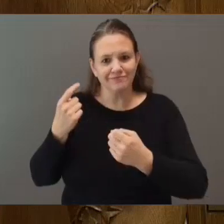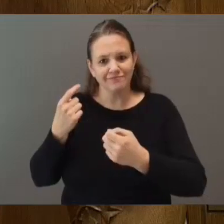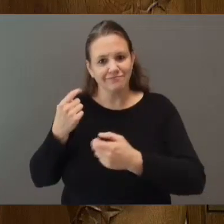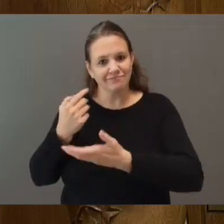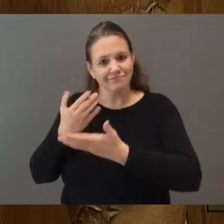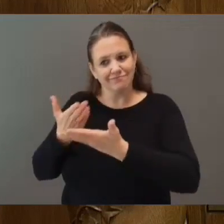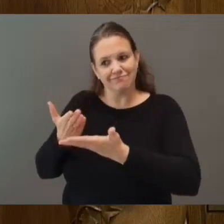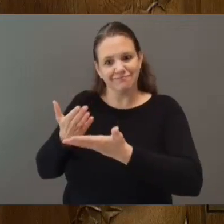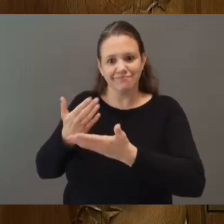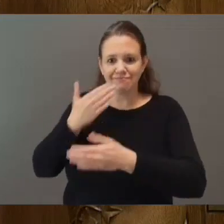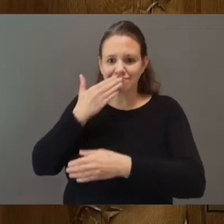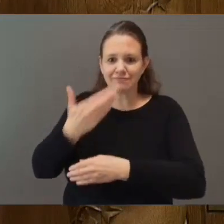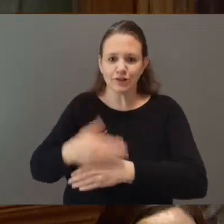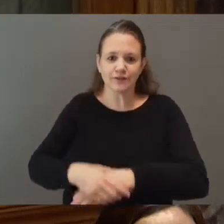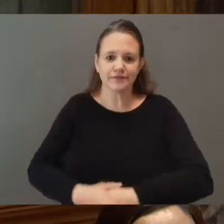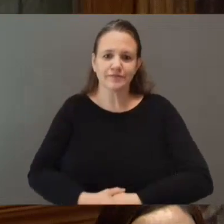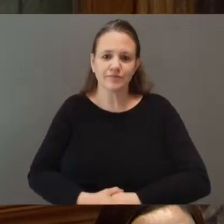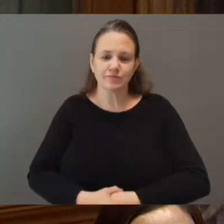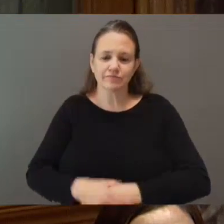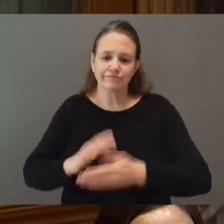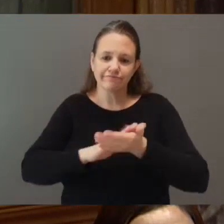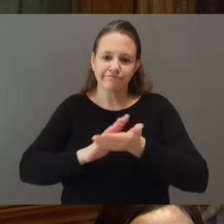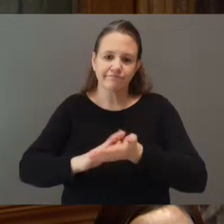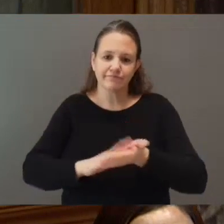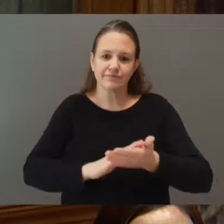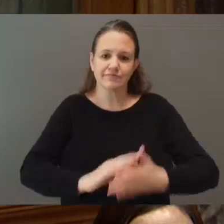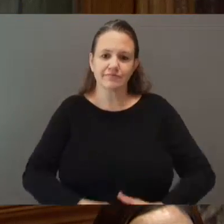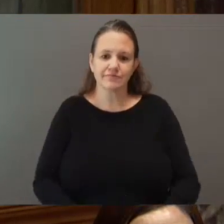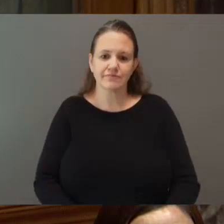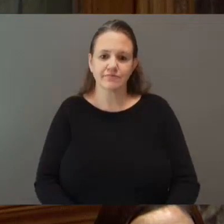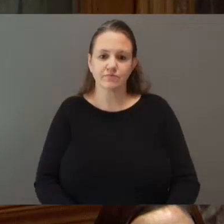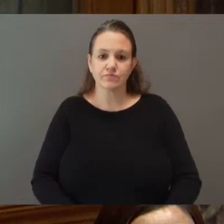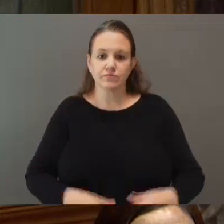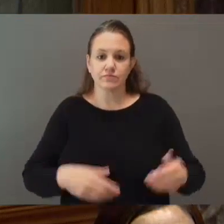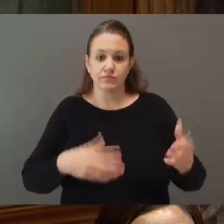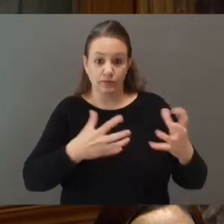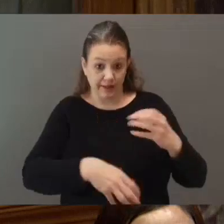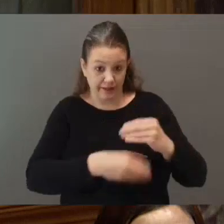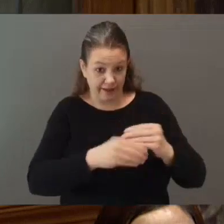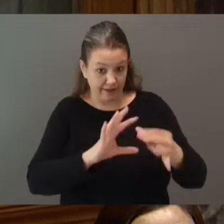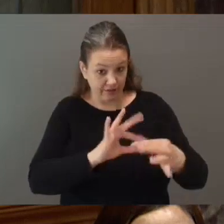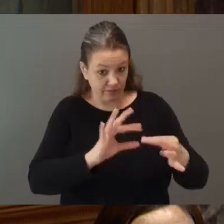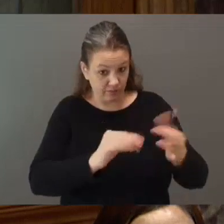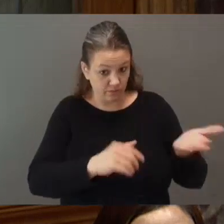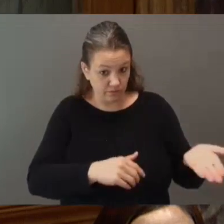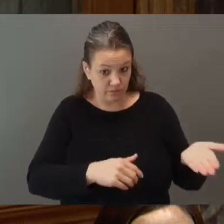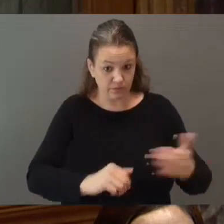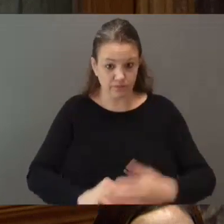Member supplemental. Thank you, Mr. Speaker. Our forests in our province are burning.